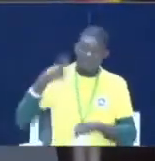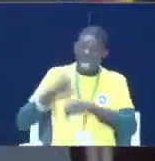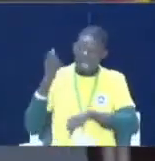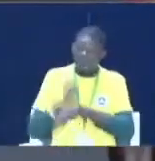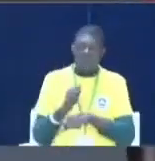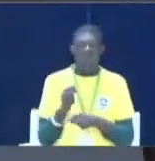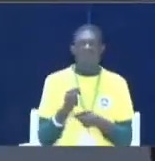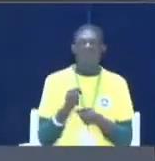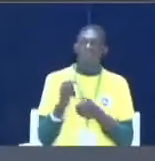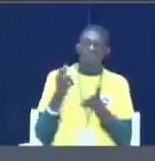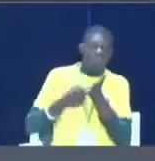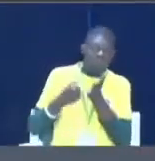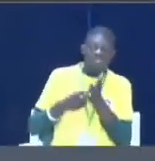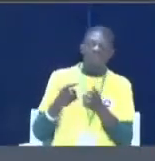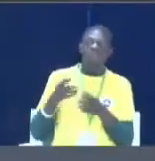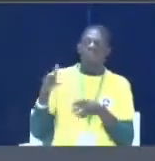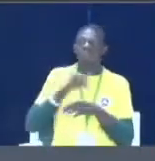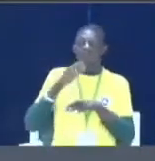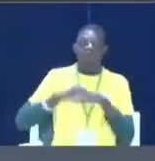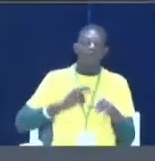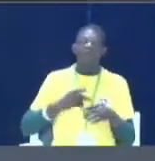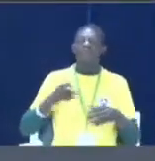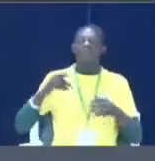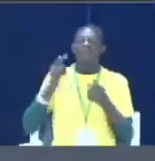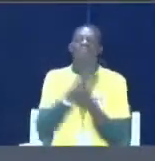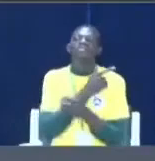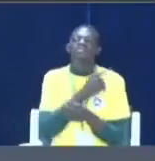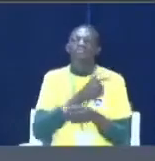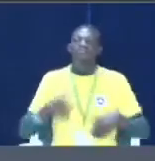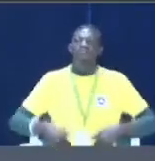Sometimes ago, they called us the lazy youth.